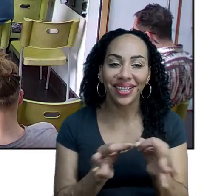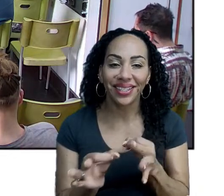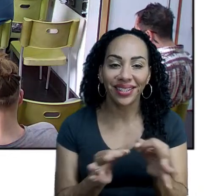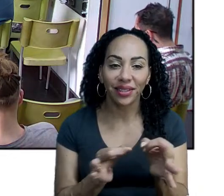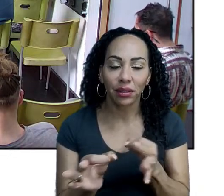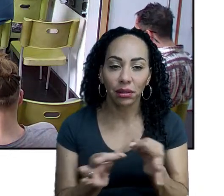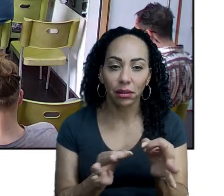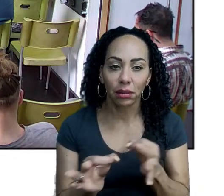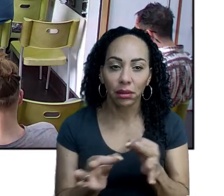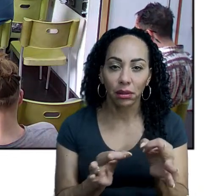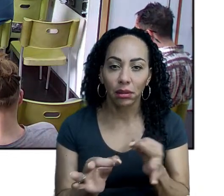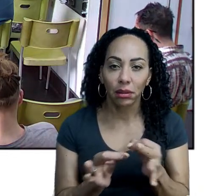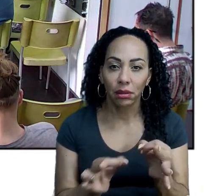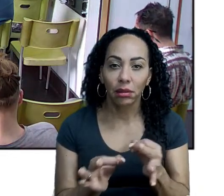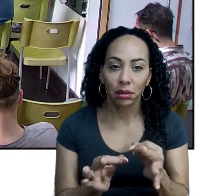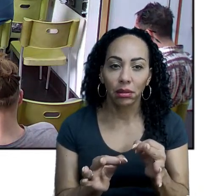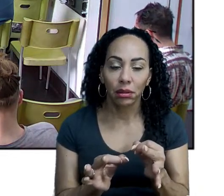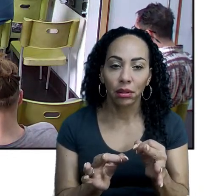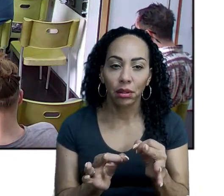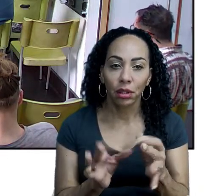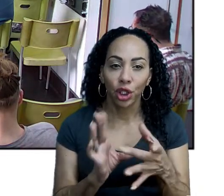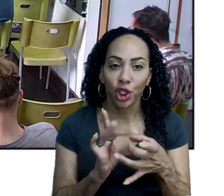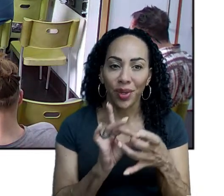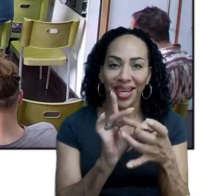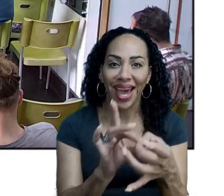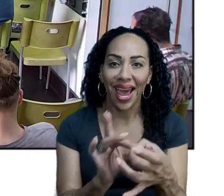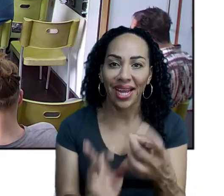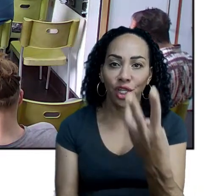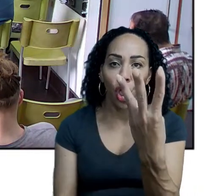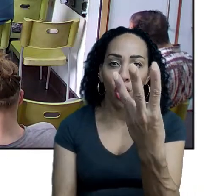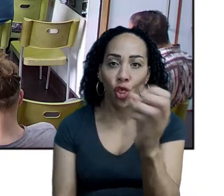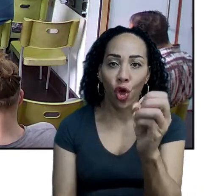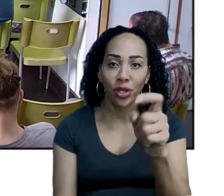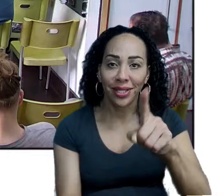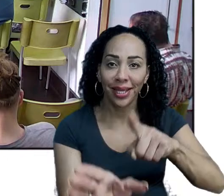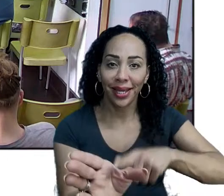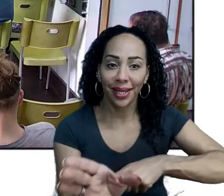people engaged in a co-production process.